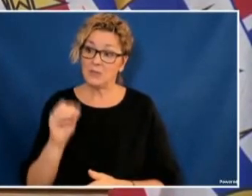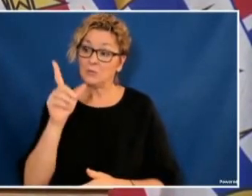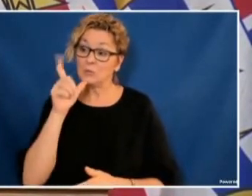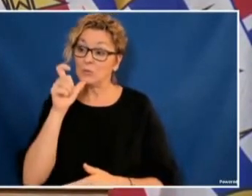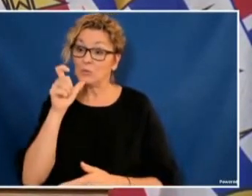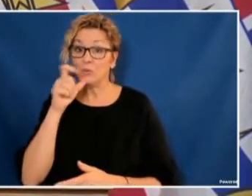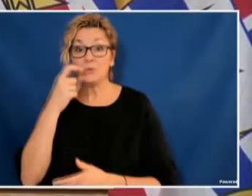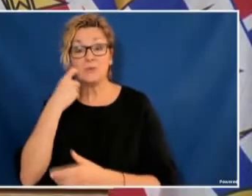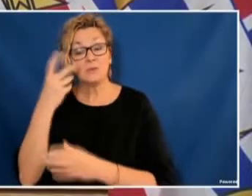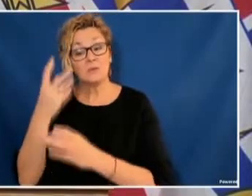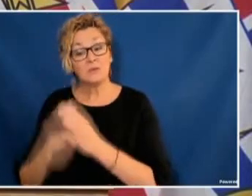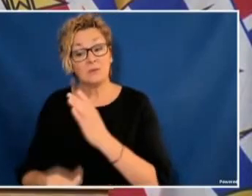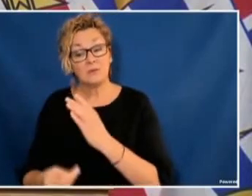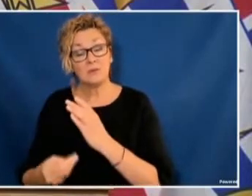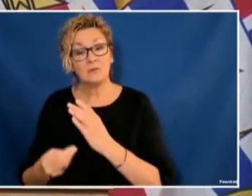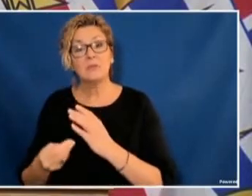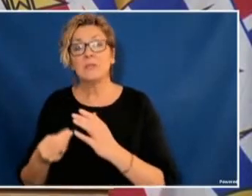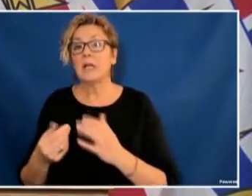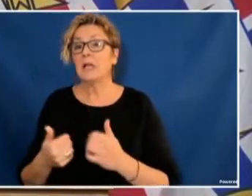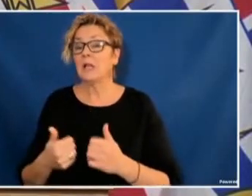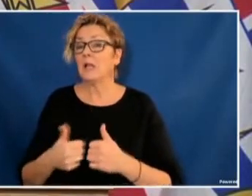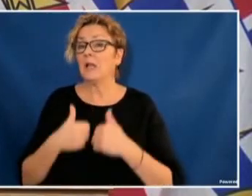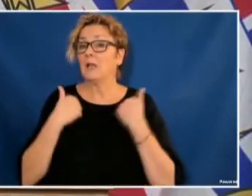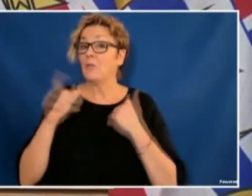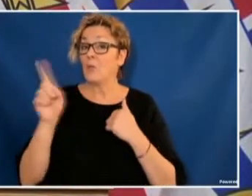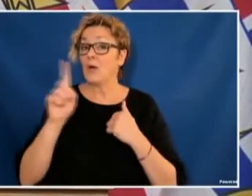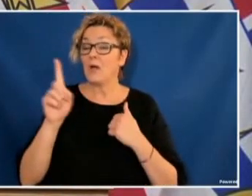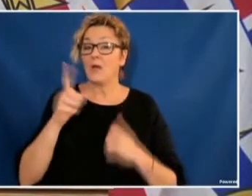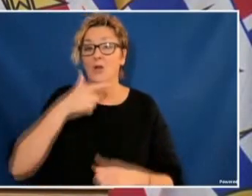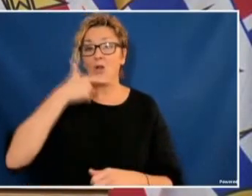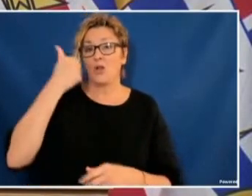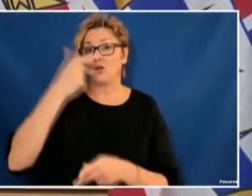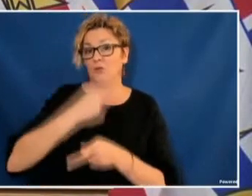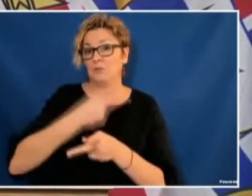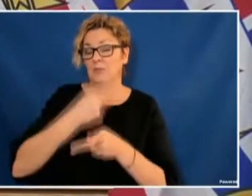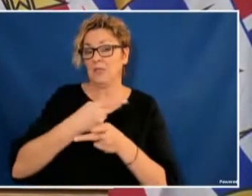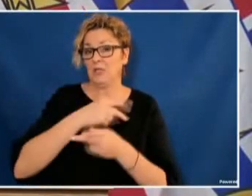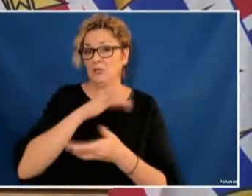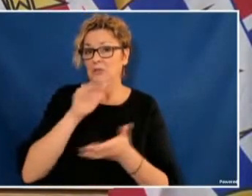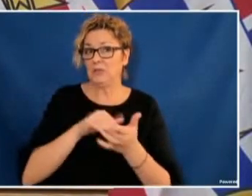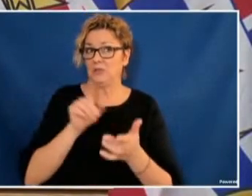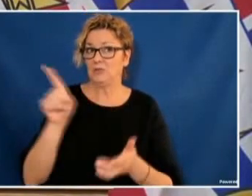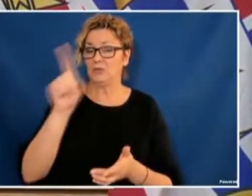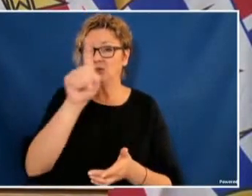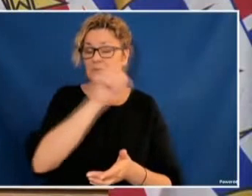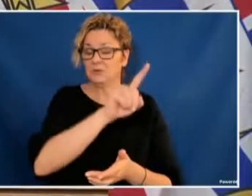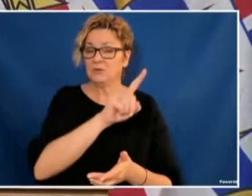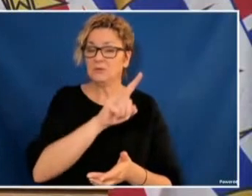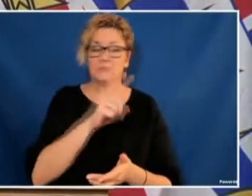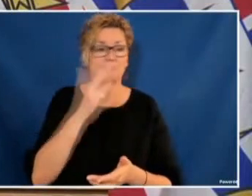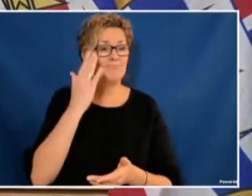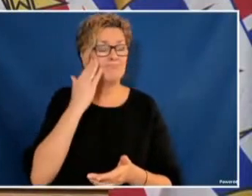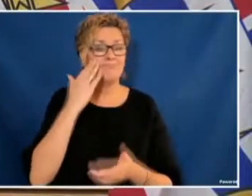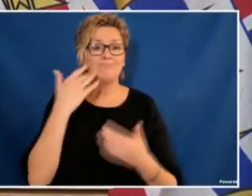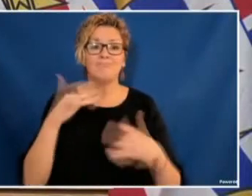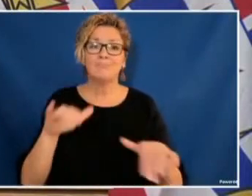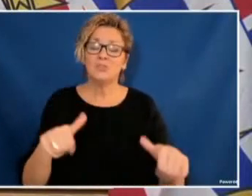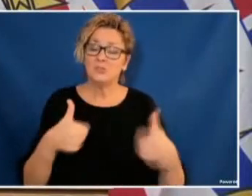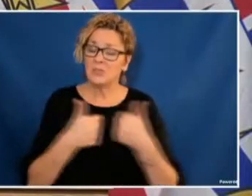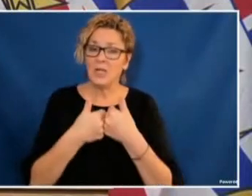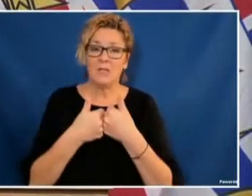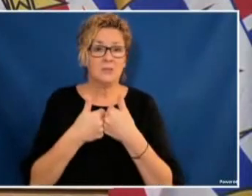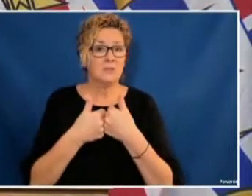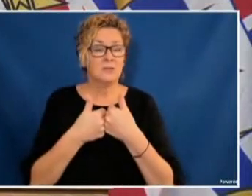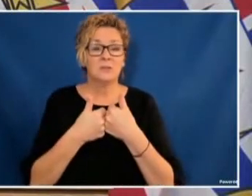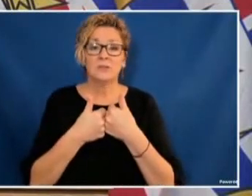Elementary School in the Fraser Health region, which has been closed for the next 2 weeks, where